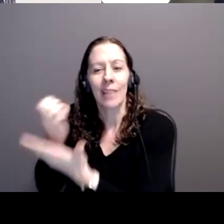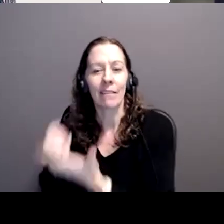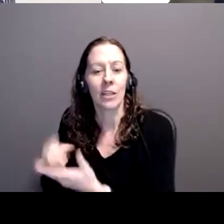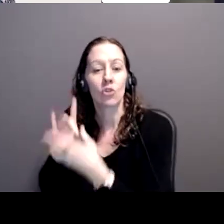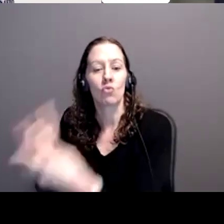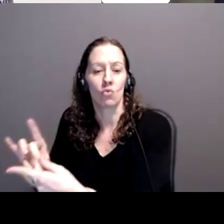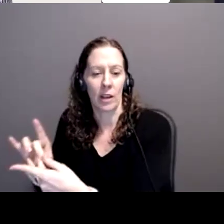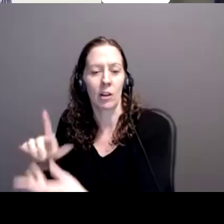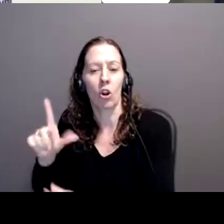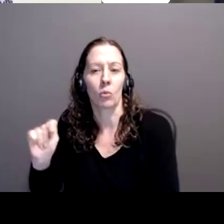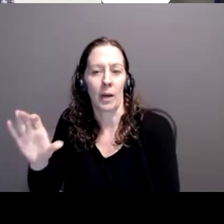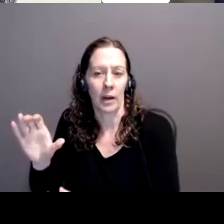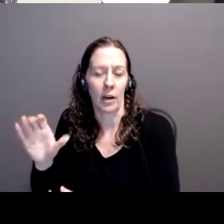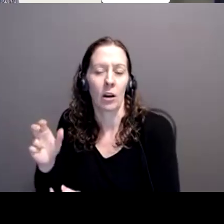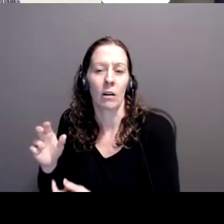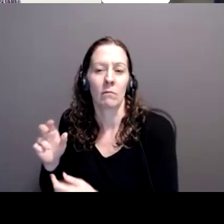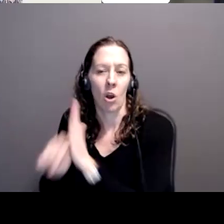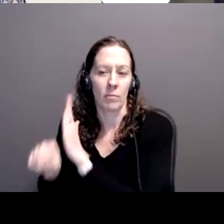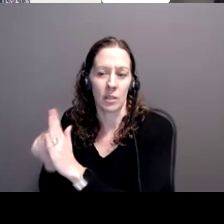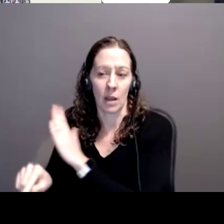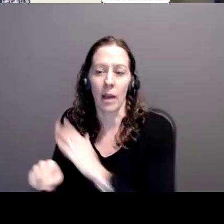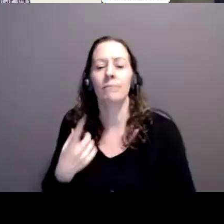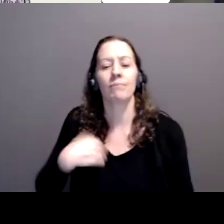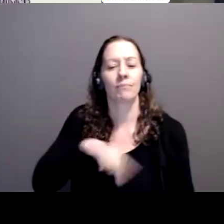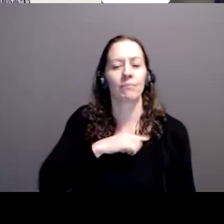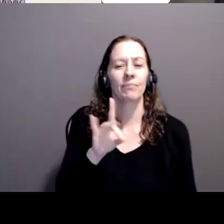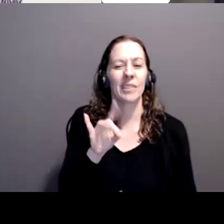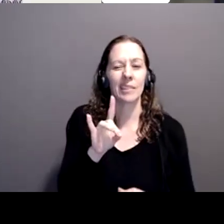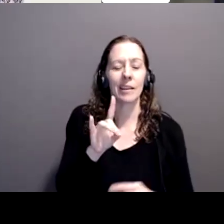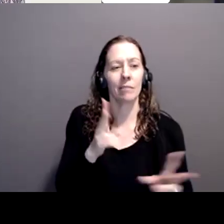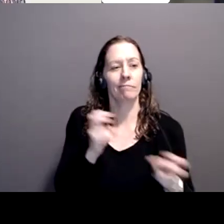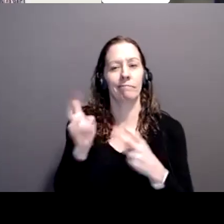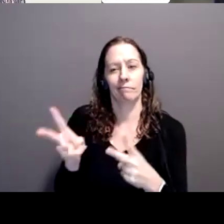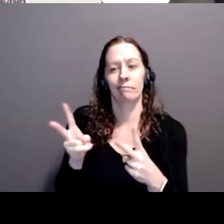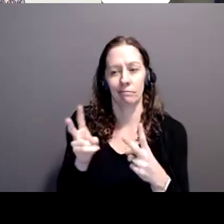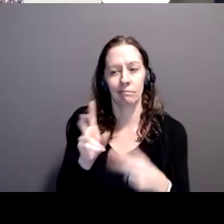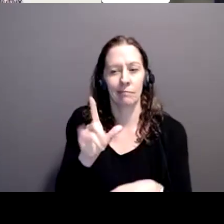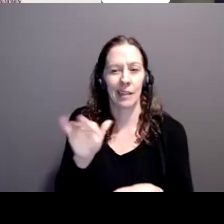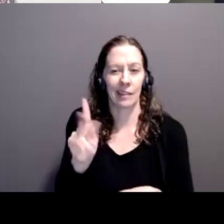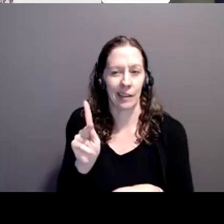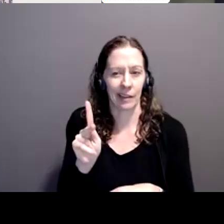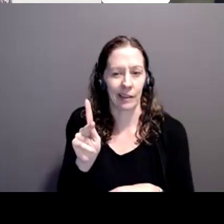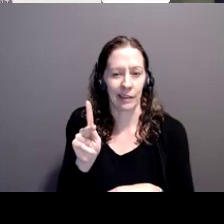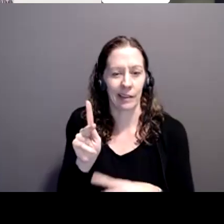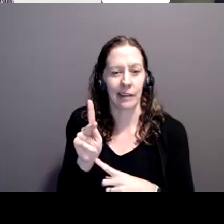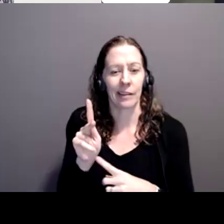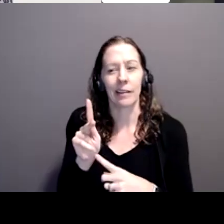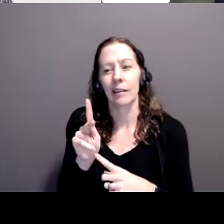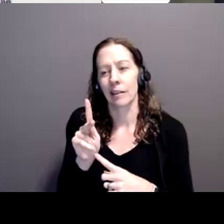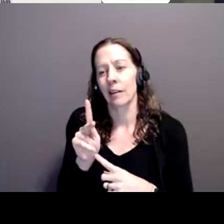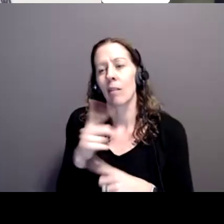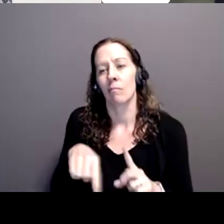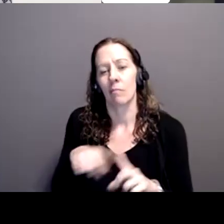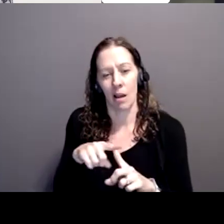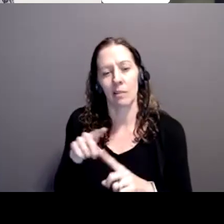put the link in the chat box, and maybe we can just post the website to the Geriatric Death Review Committee website so people can